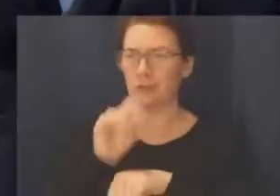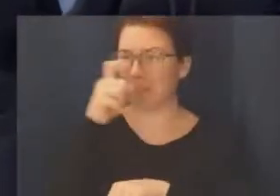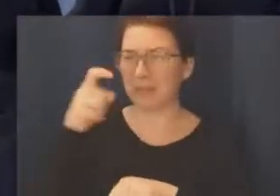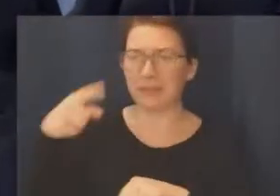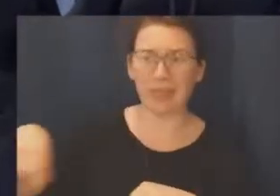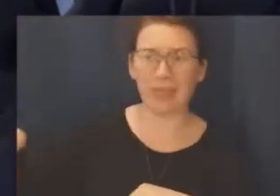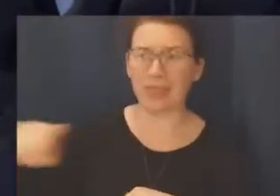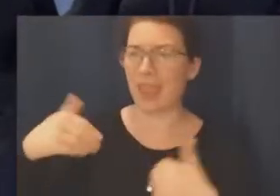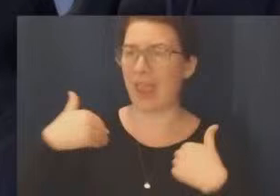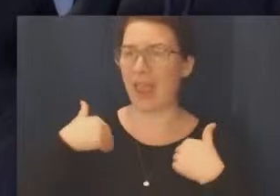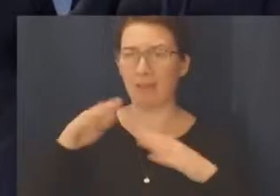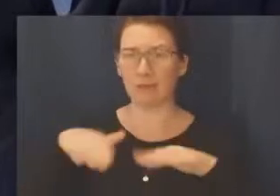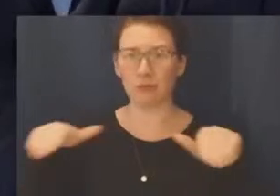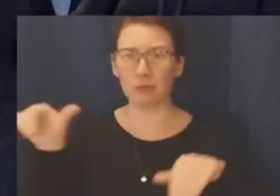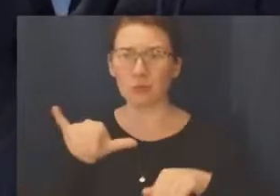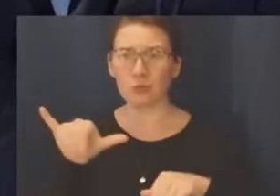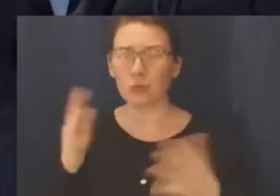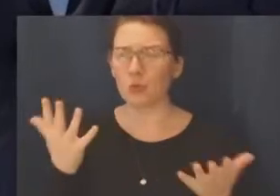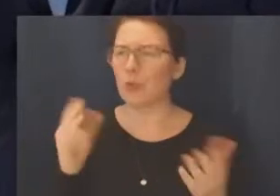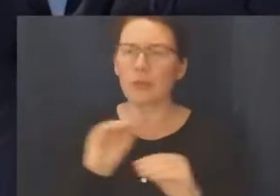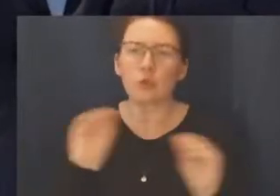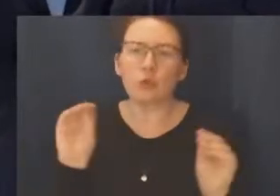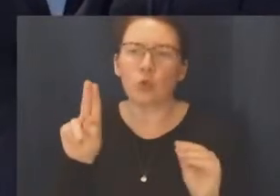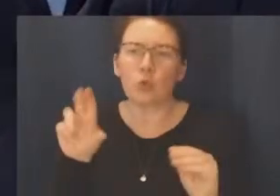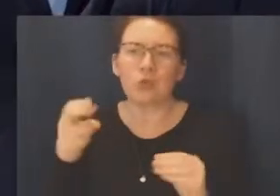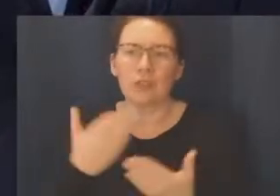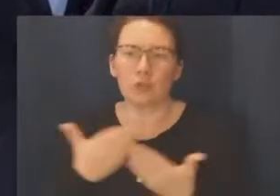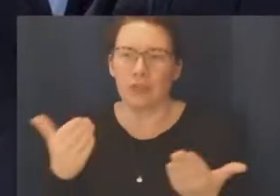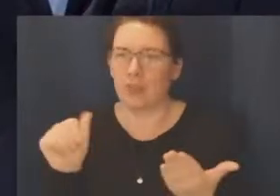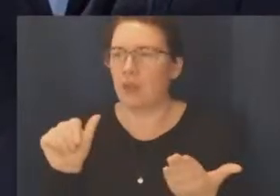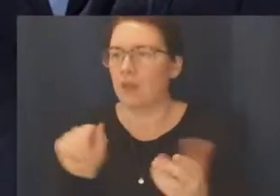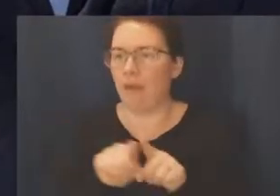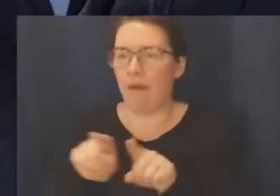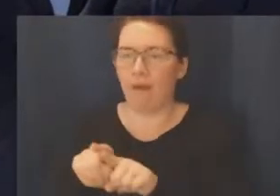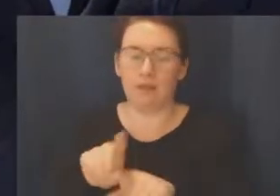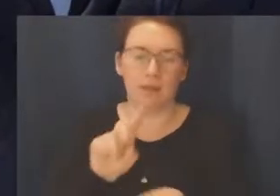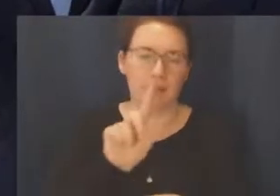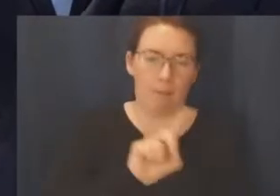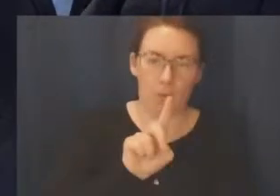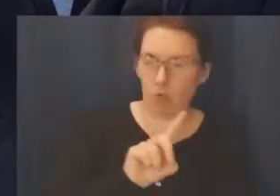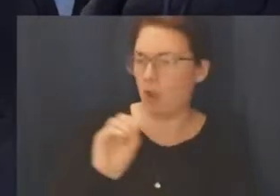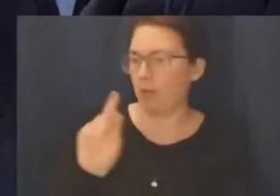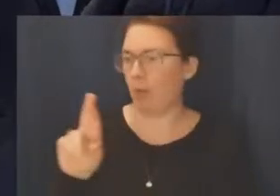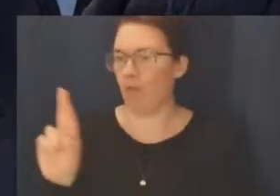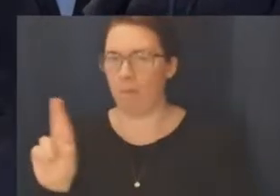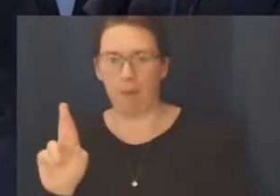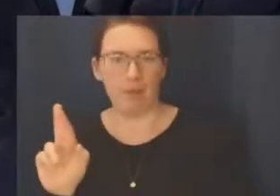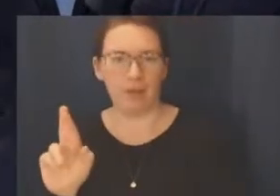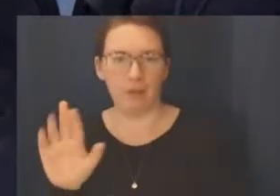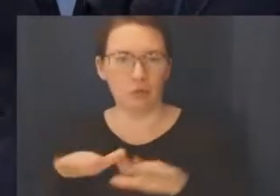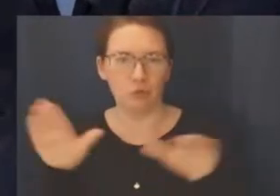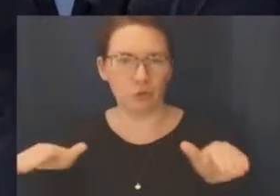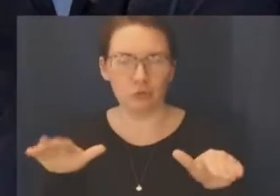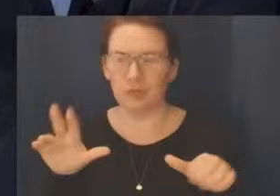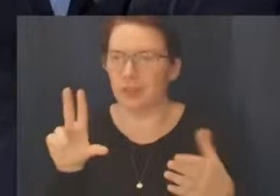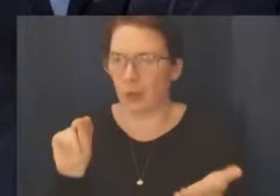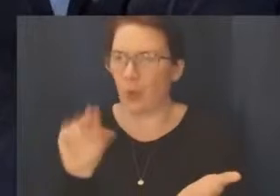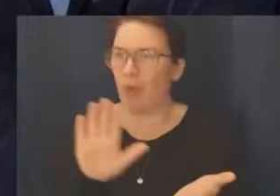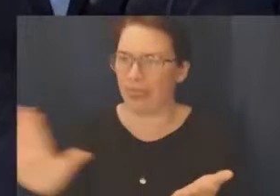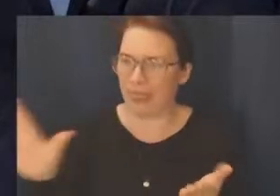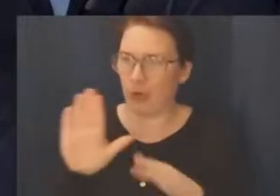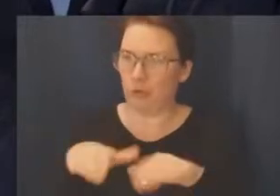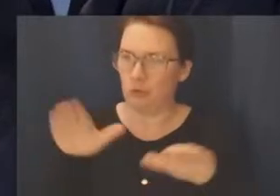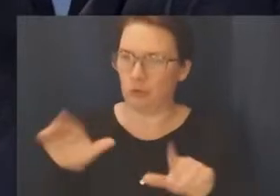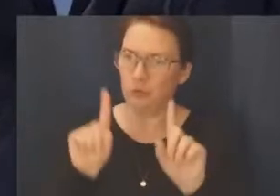or Democratic children. Their children are going to the same schools. They're eating the same foods as the rest of us. And I